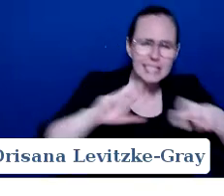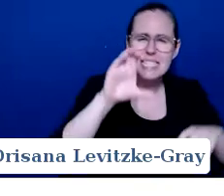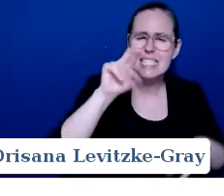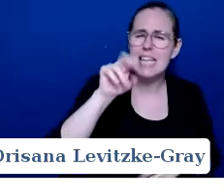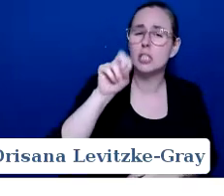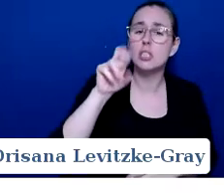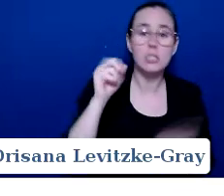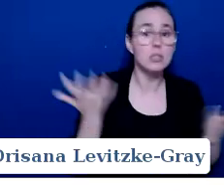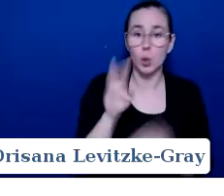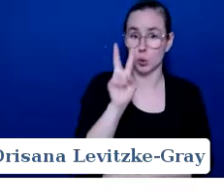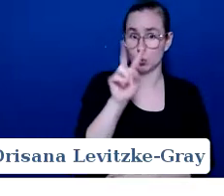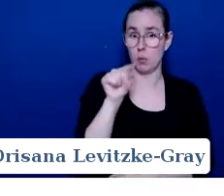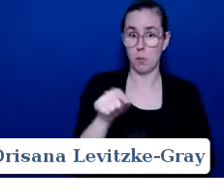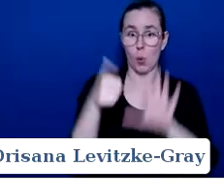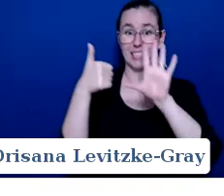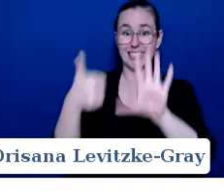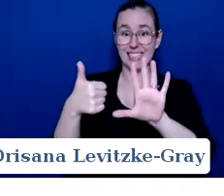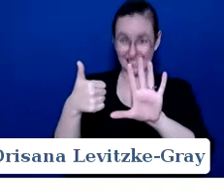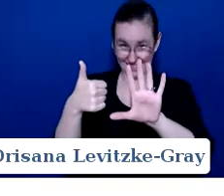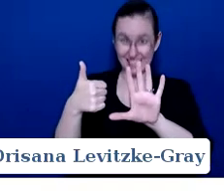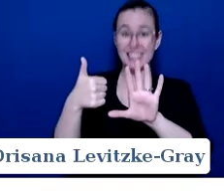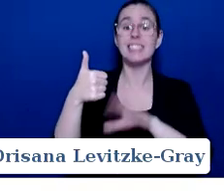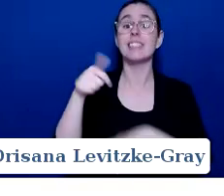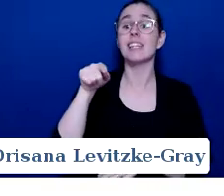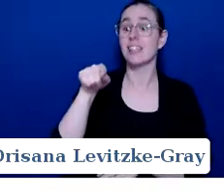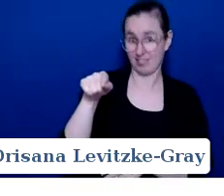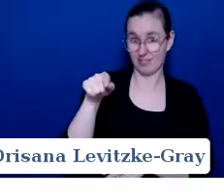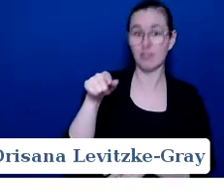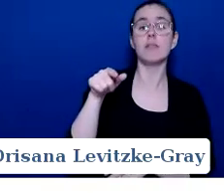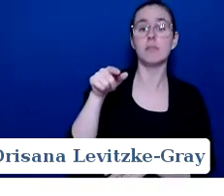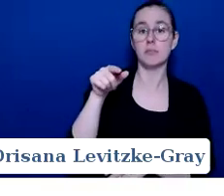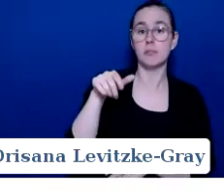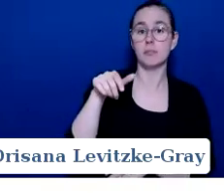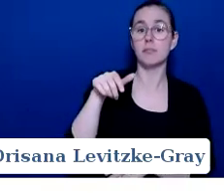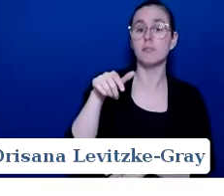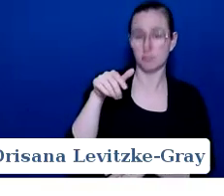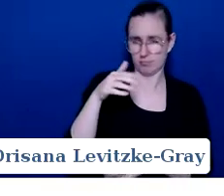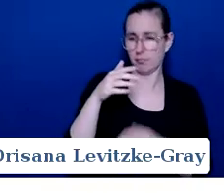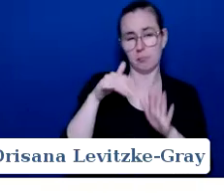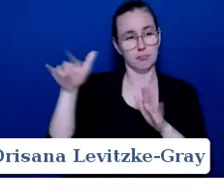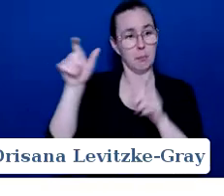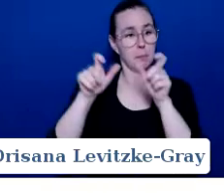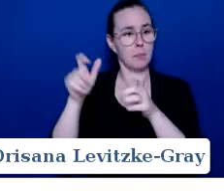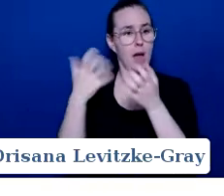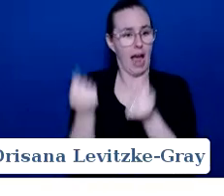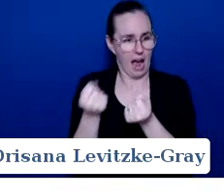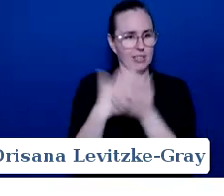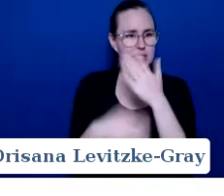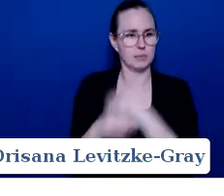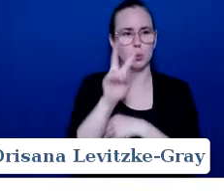presentation, I found that in 2023, finally, the Central Agency of Statistics of Egypt